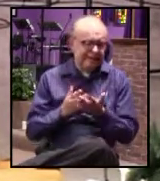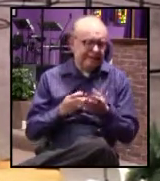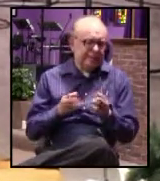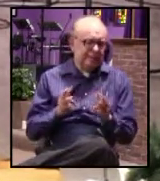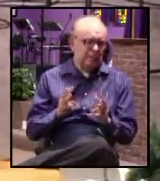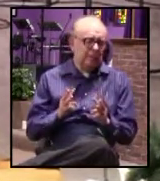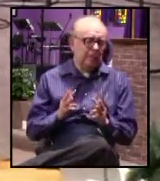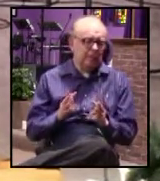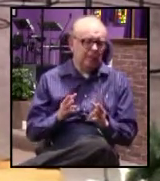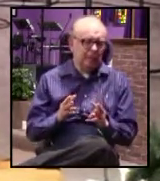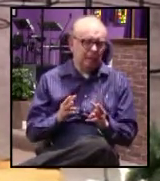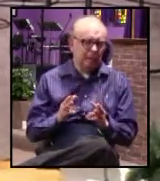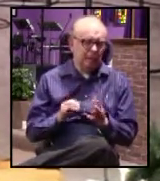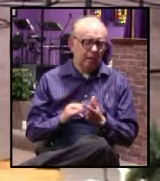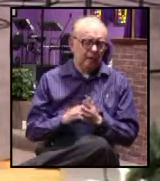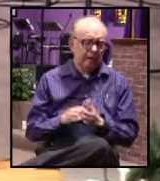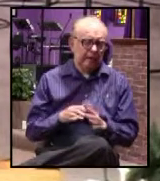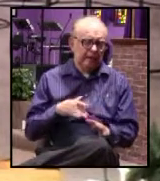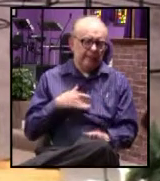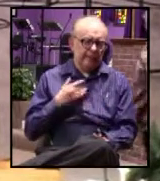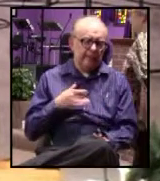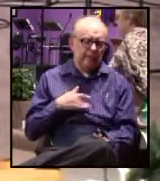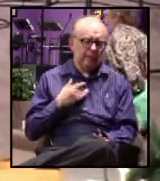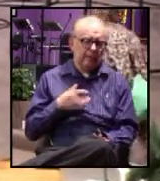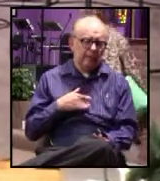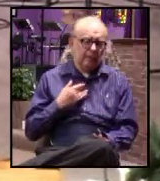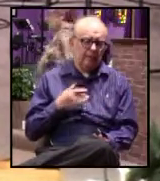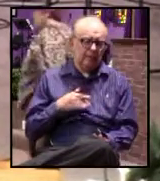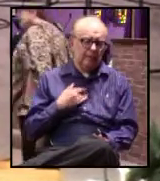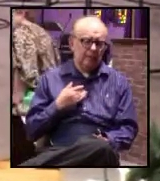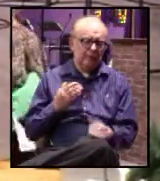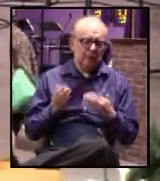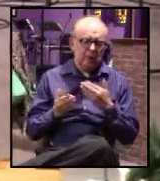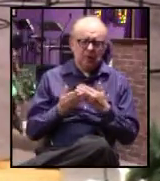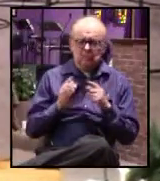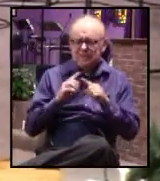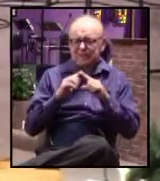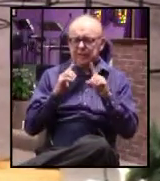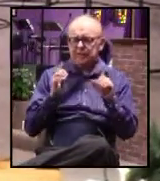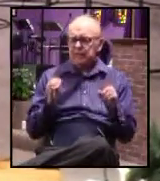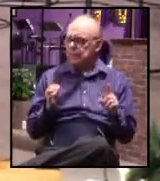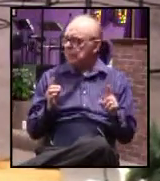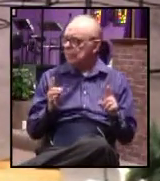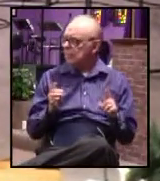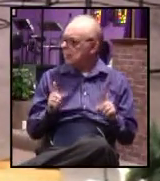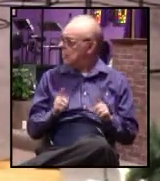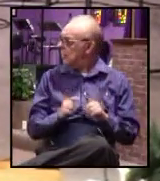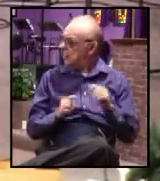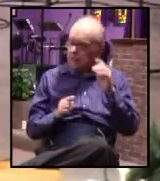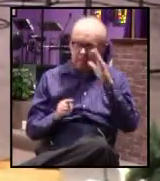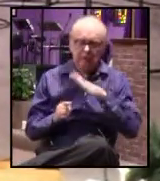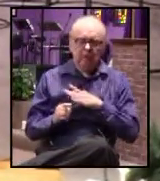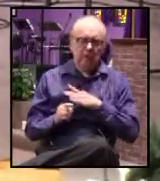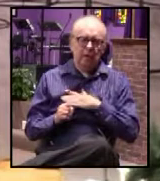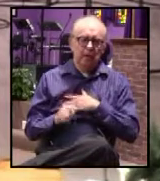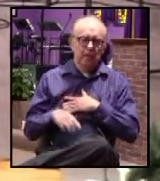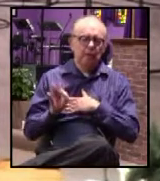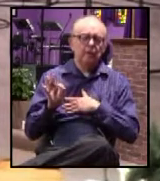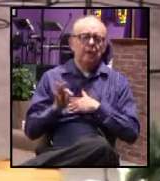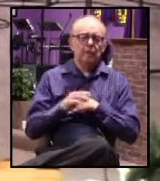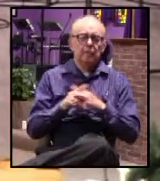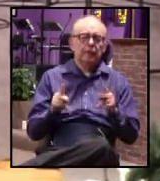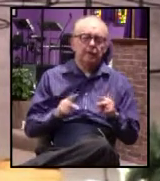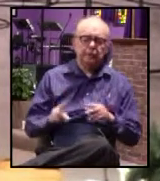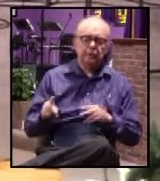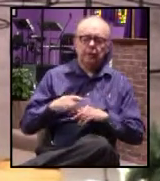Somehow, this one felt a little different. As the guys found their spots around the